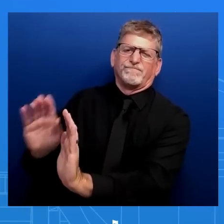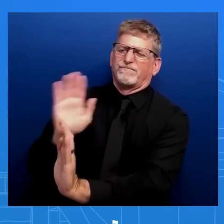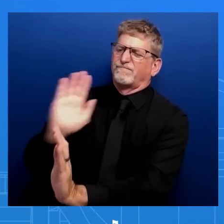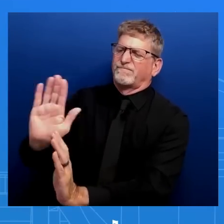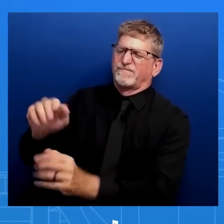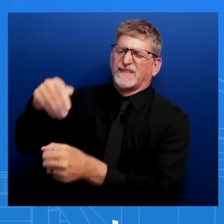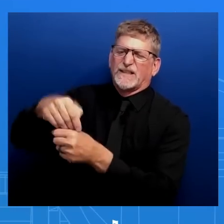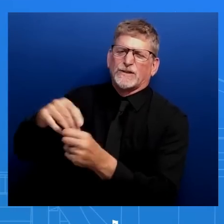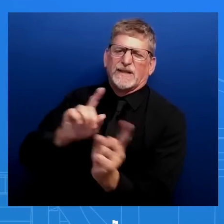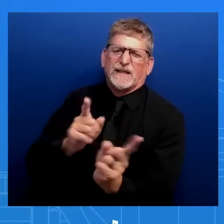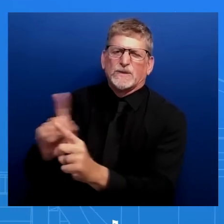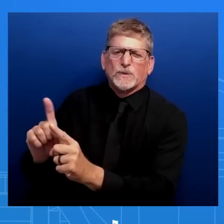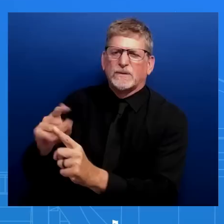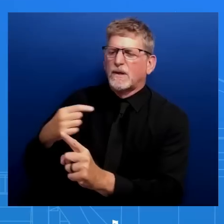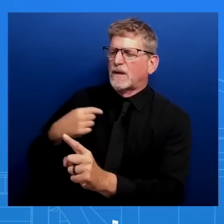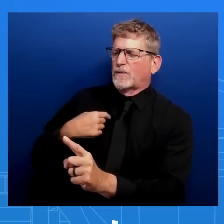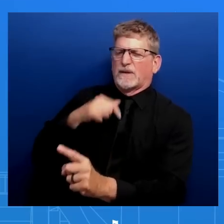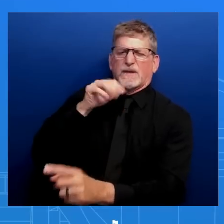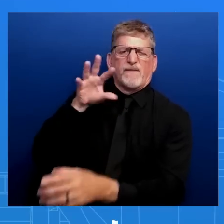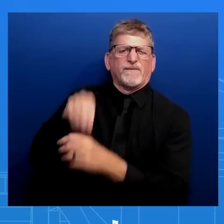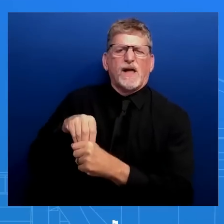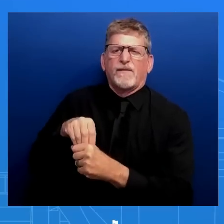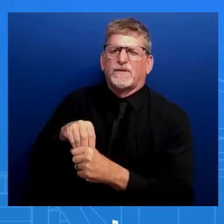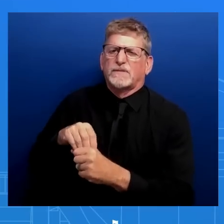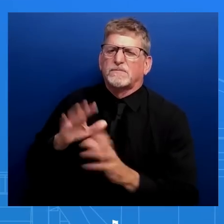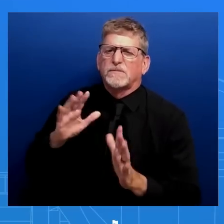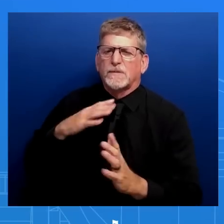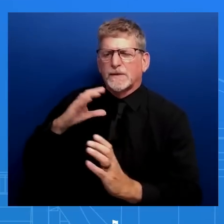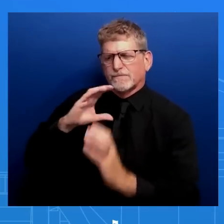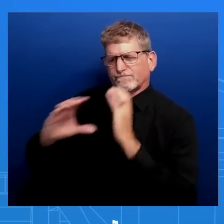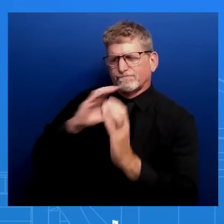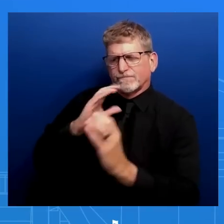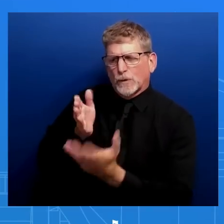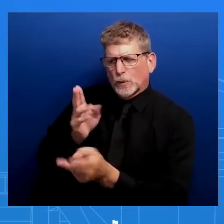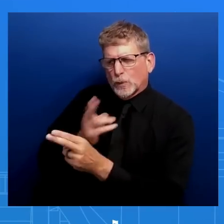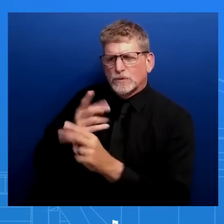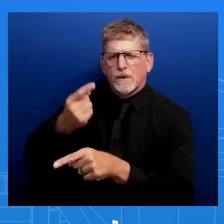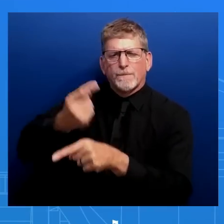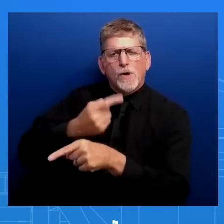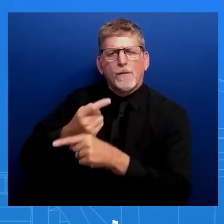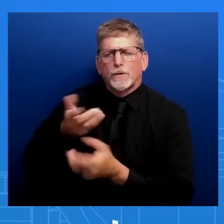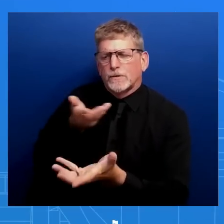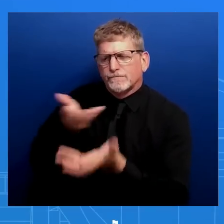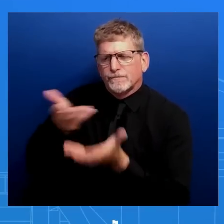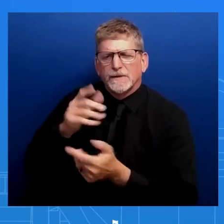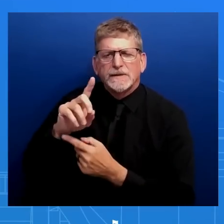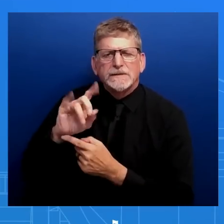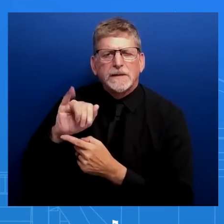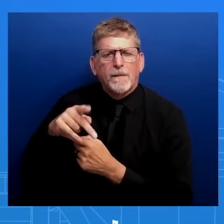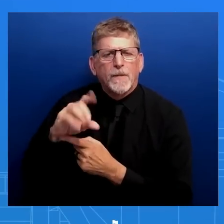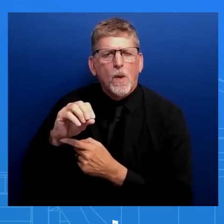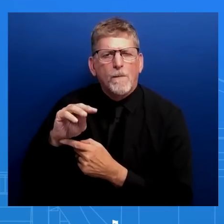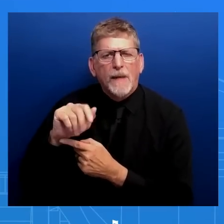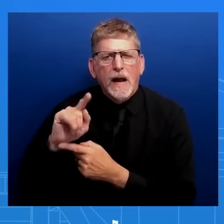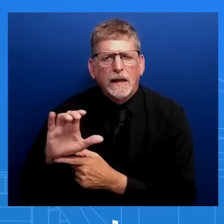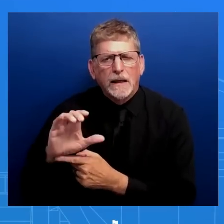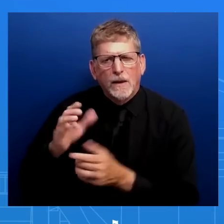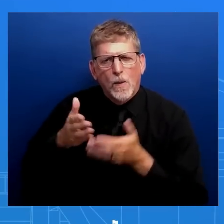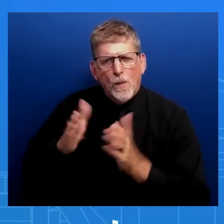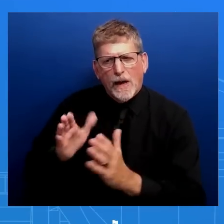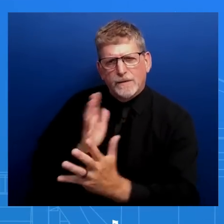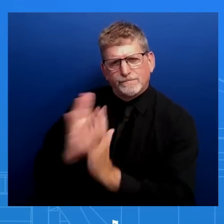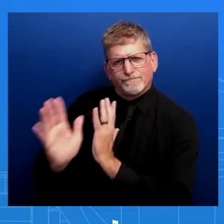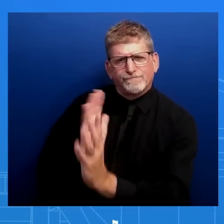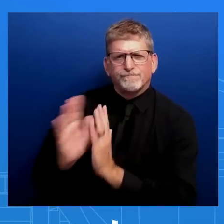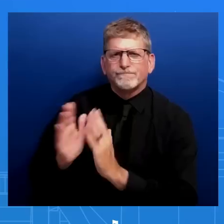appropriate diplomatic channels. I'll emphasize, as the president did just a little bit ago, that it's too early to speculate on the impact these events might